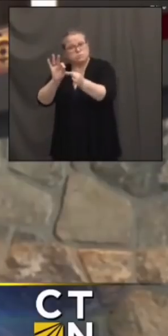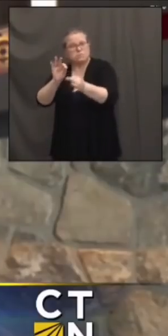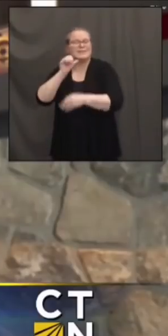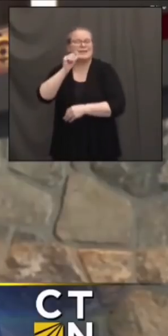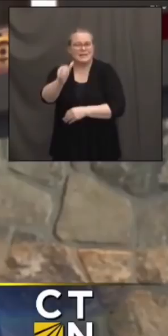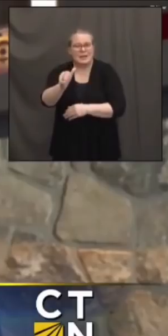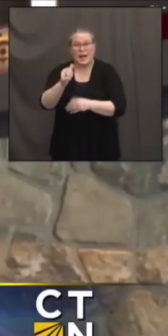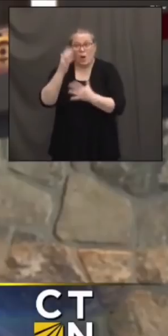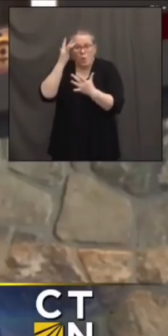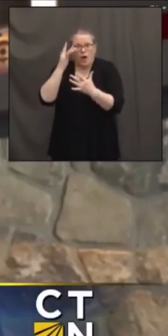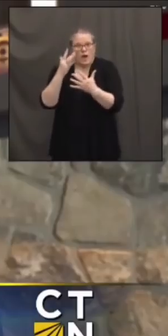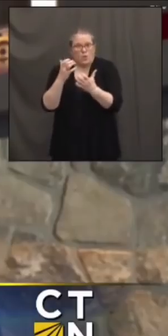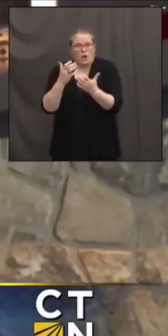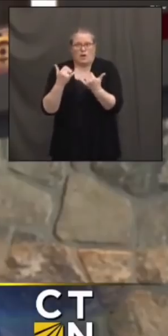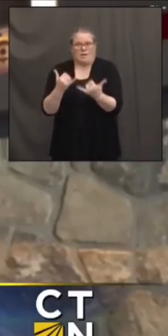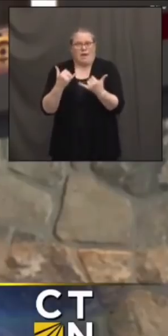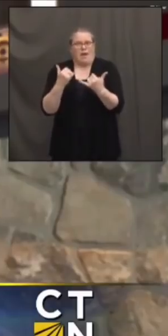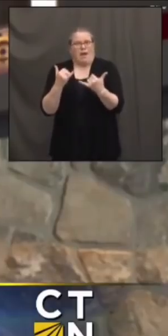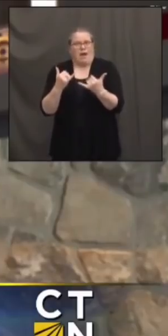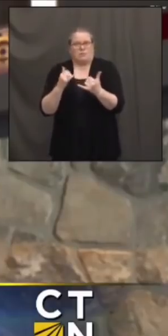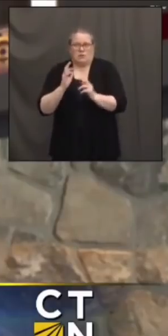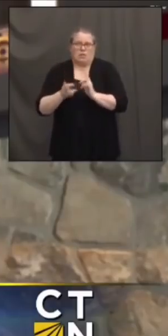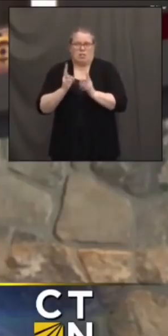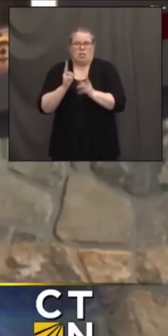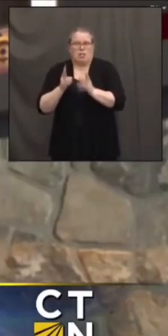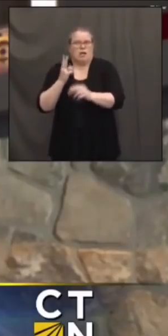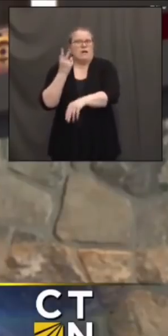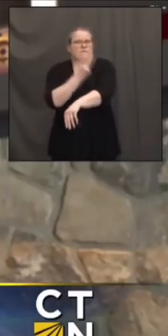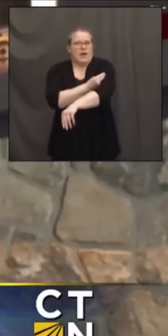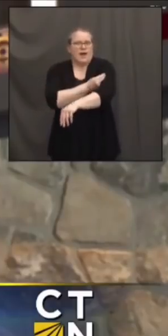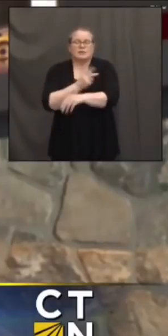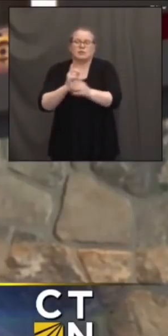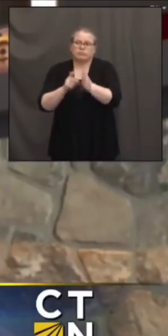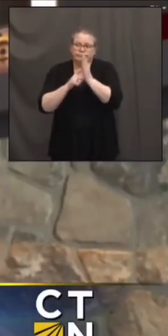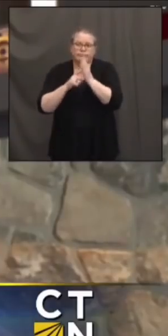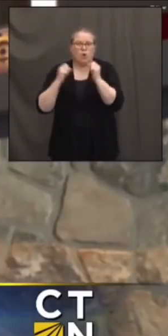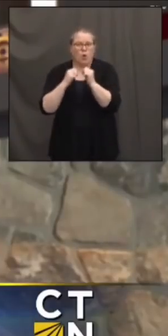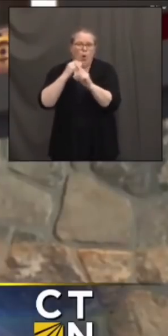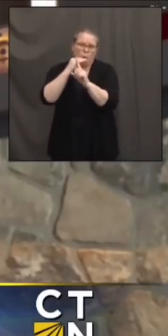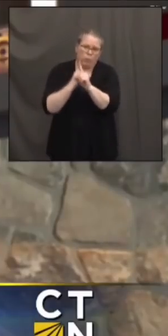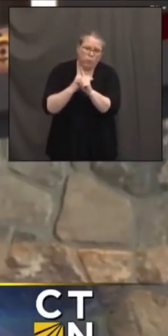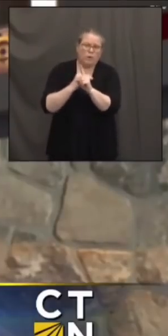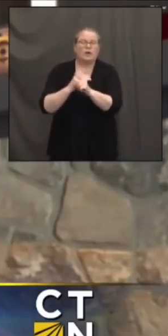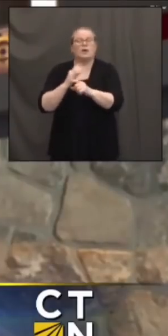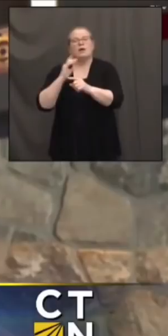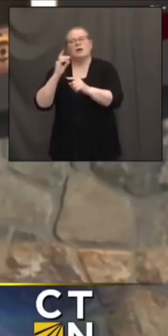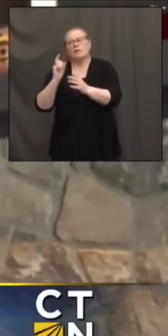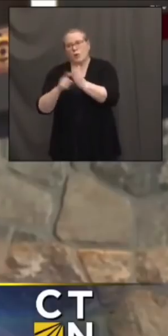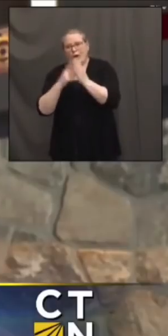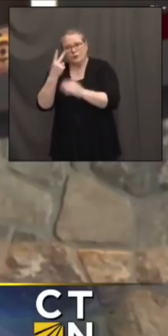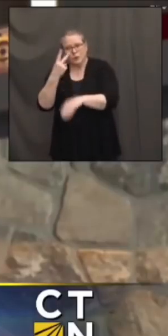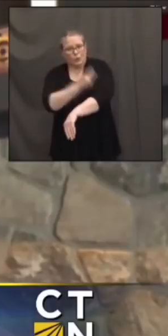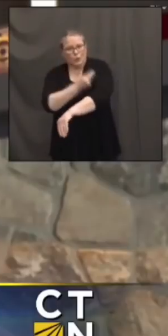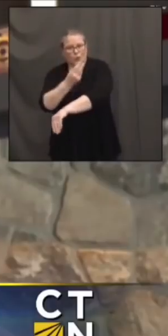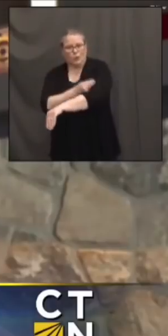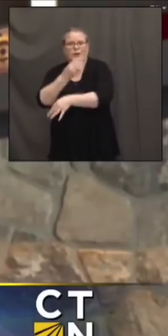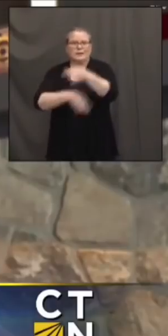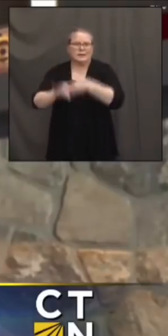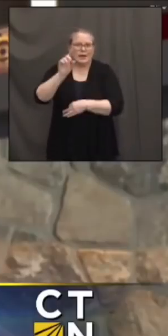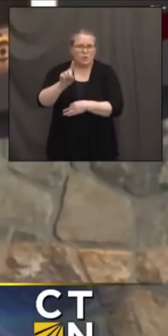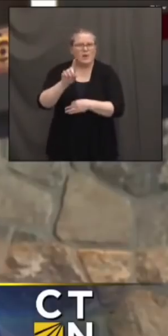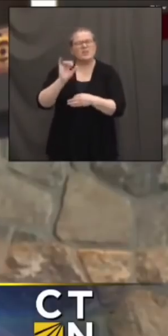cold temperature. It's 2 doses rather than 1. So those are the kinds of things, if you're trying to innovate and to make something more commercially